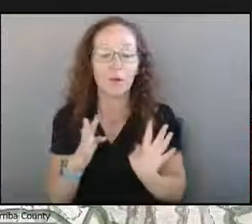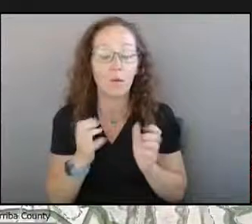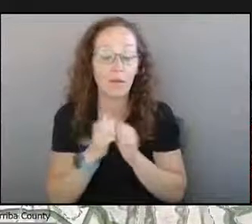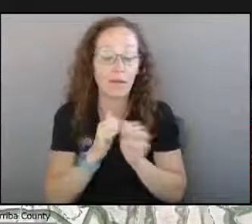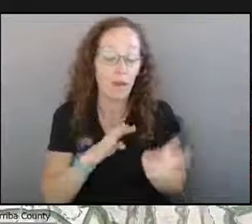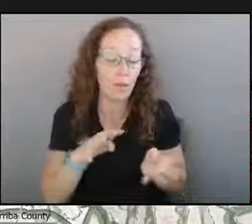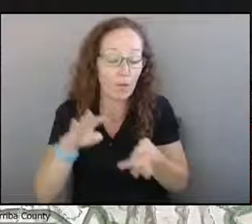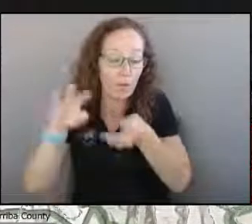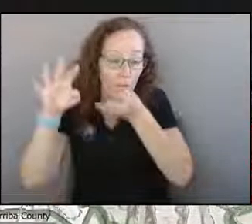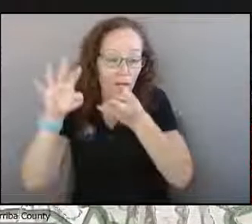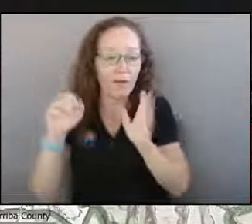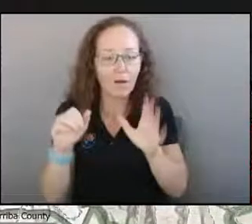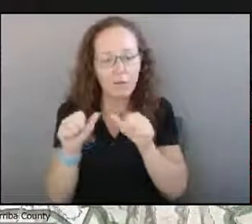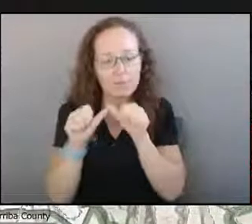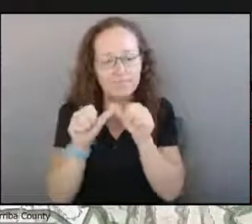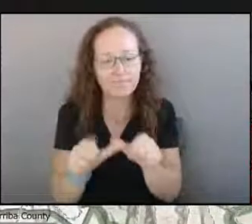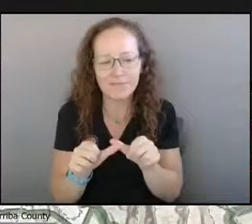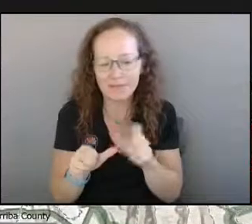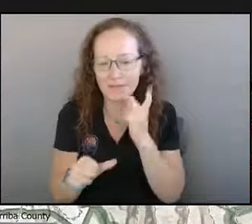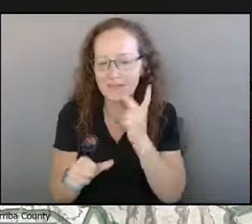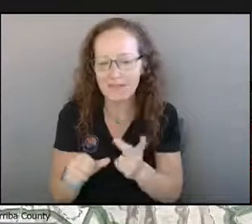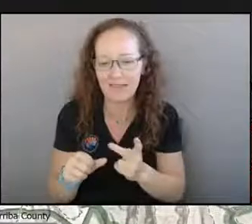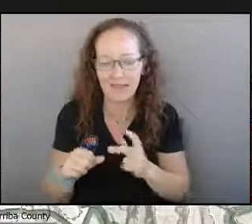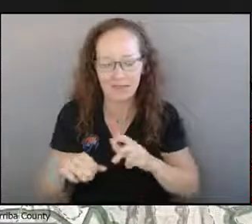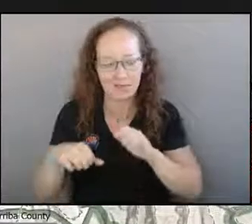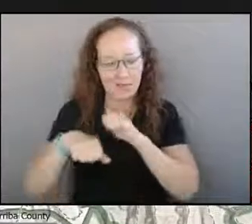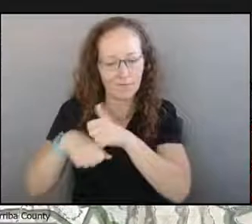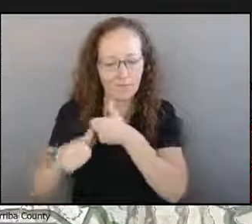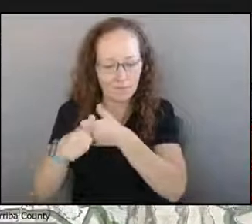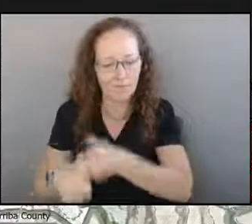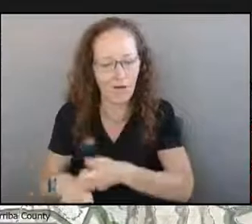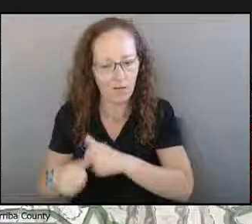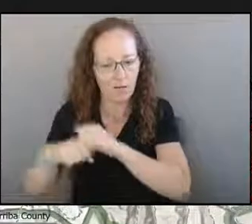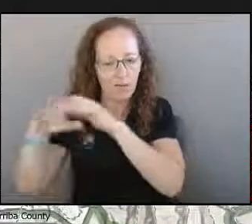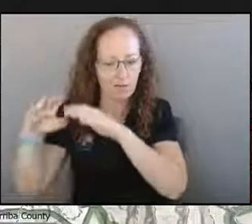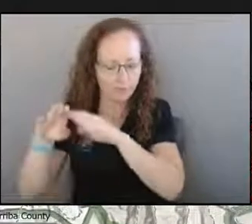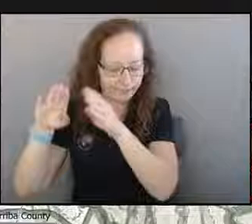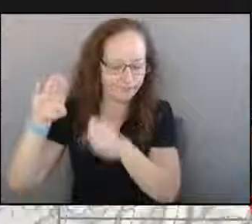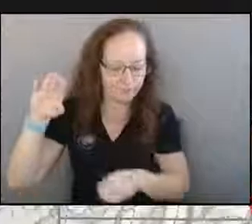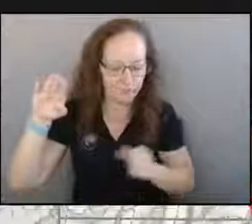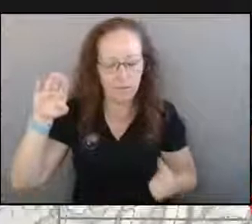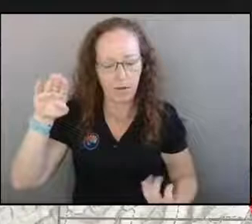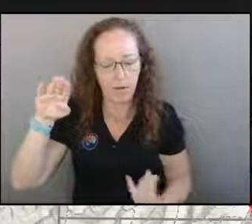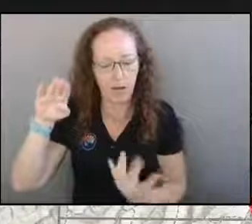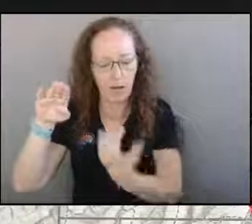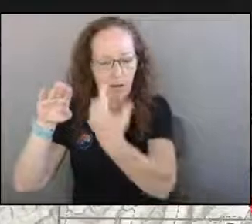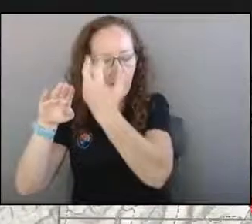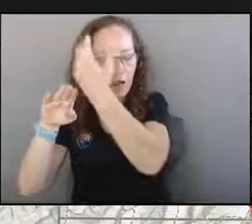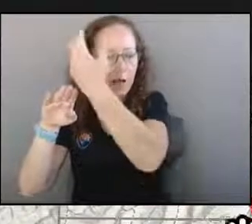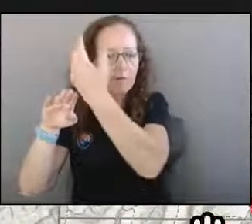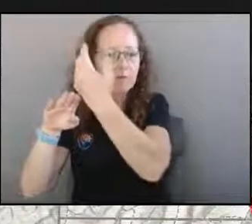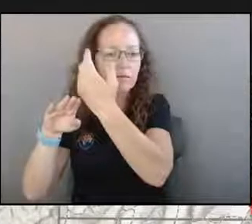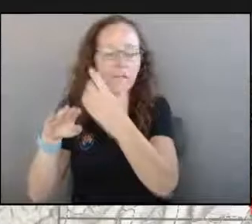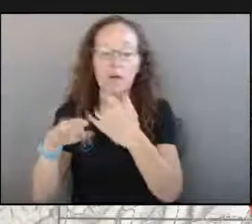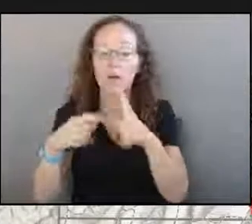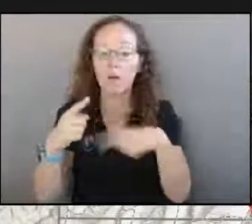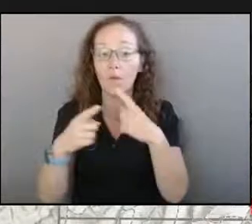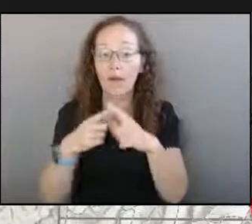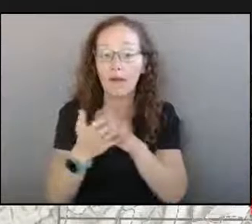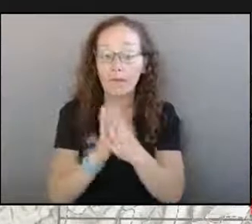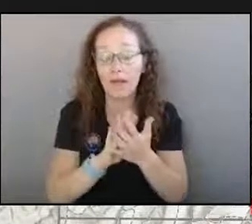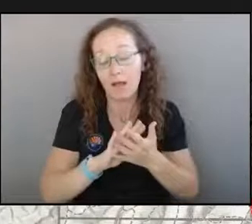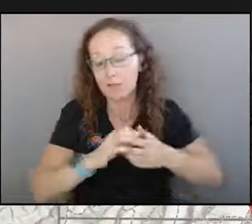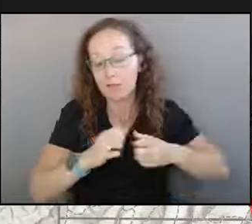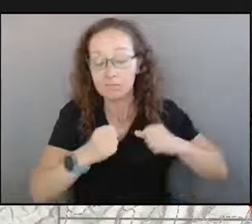see, is that slope-driven fire behavior until the wind gets strong enough that it starts pushing the fire around again. We're going to continue to see